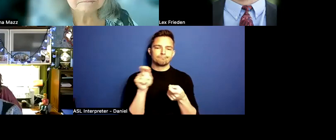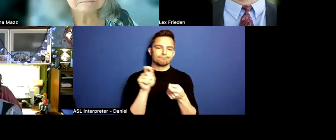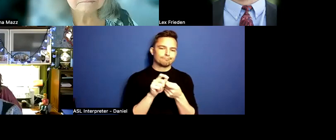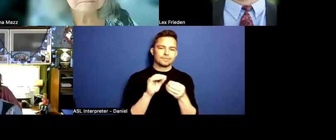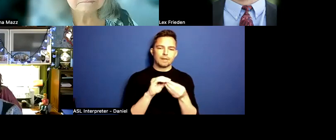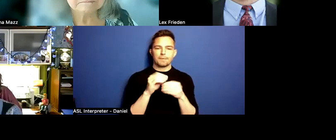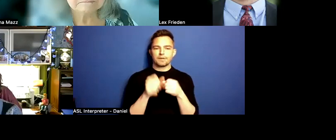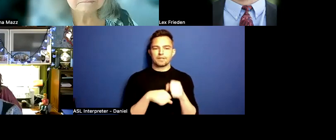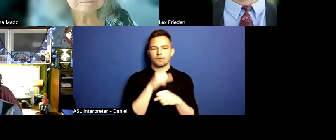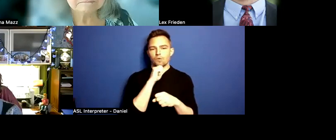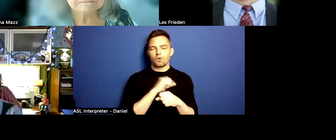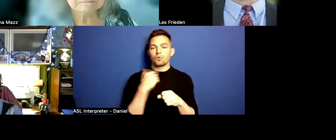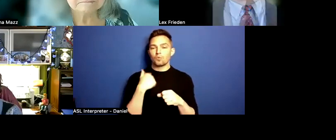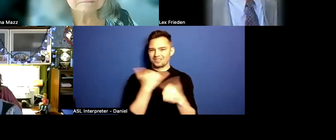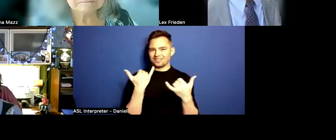we still have trouble